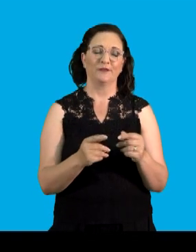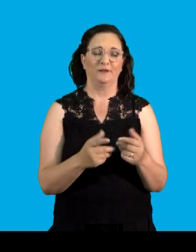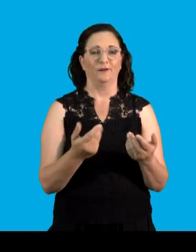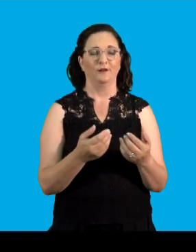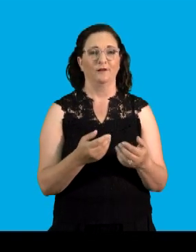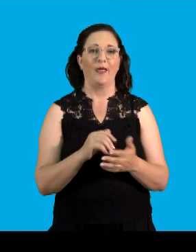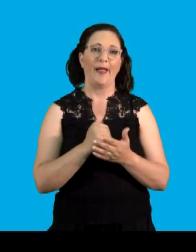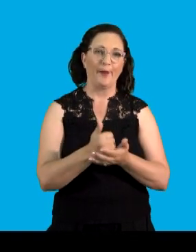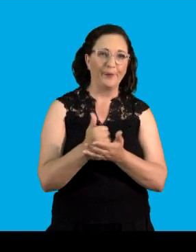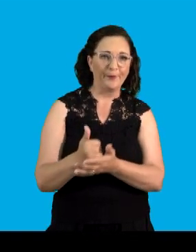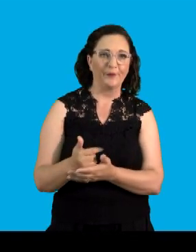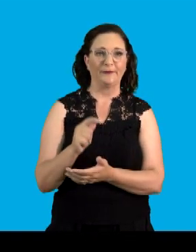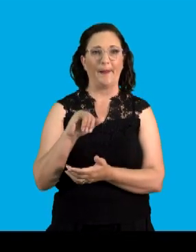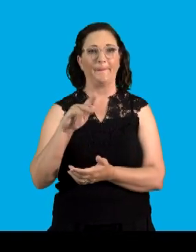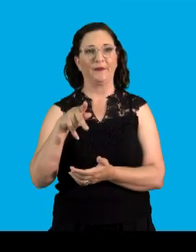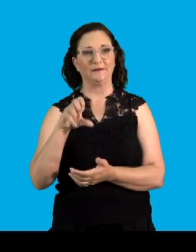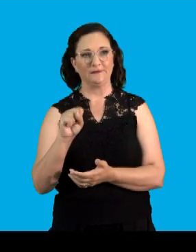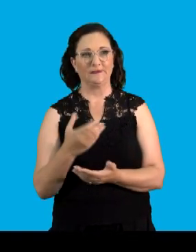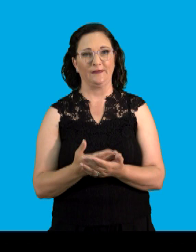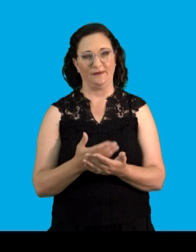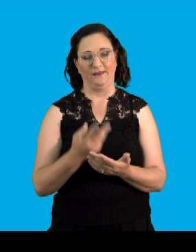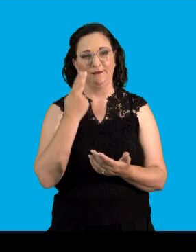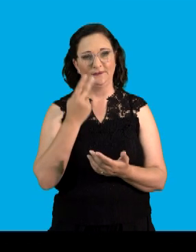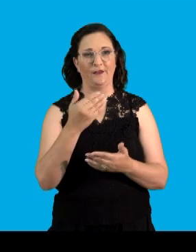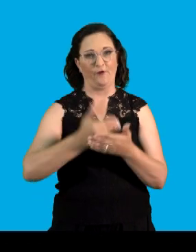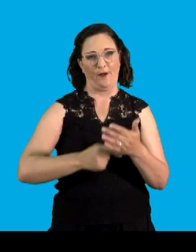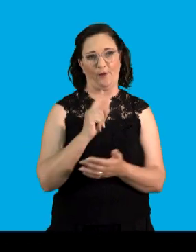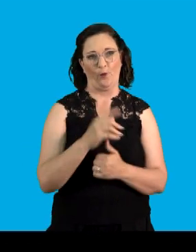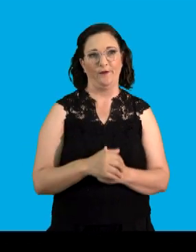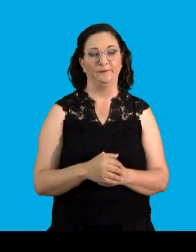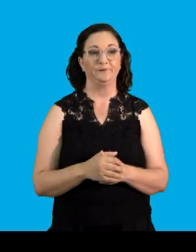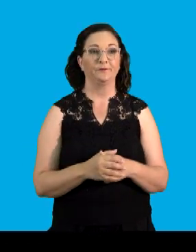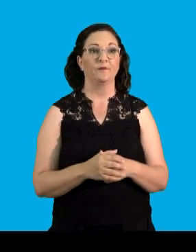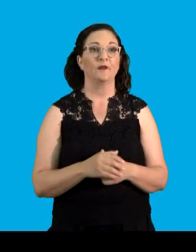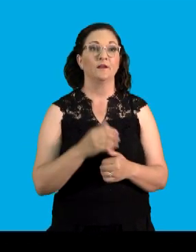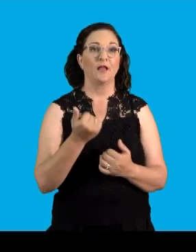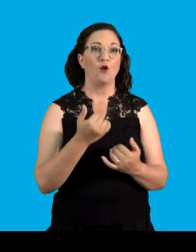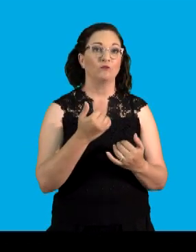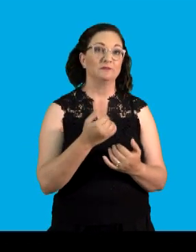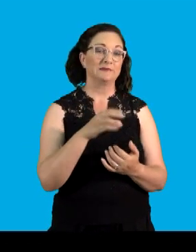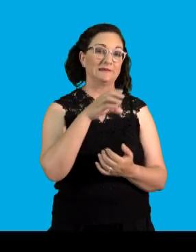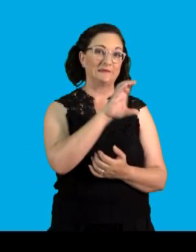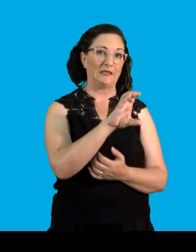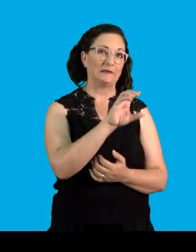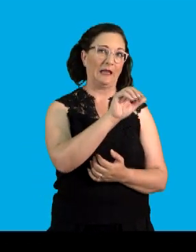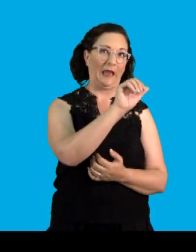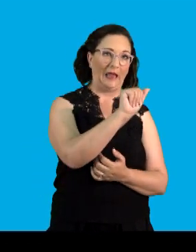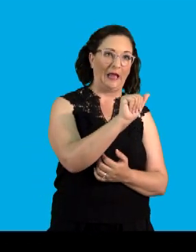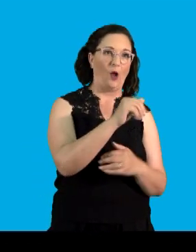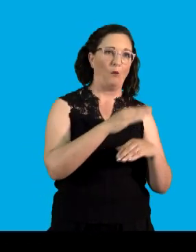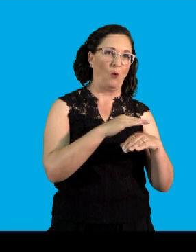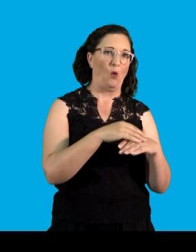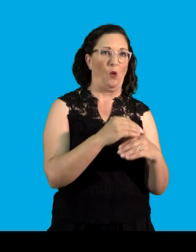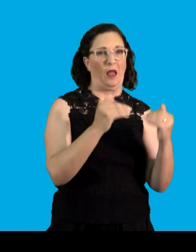All right, these are our taxonomy levels. Remember I said to you for section A will be mostly it's from level 1